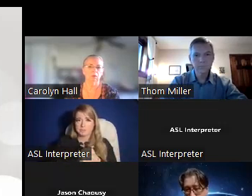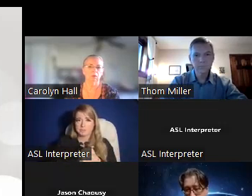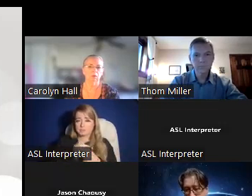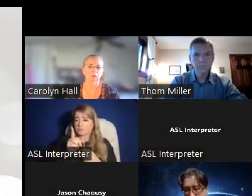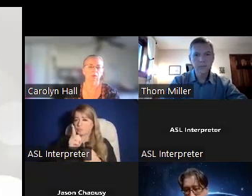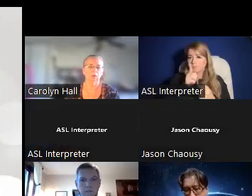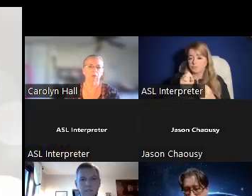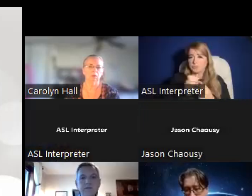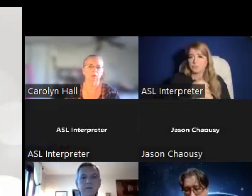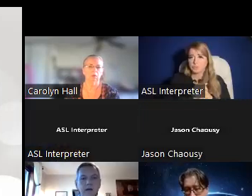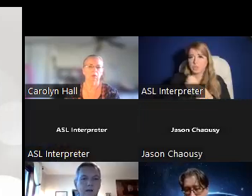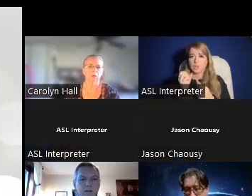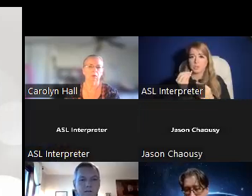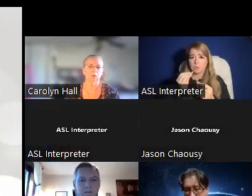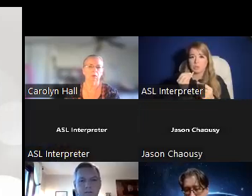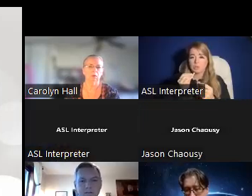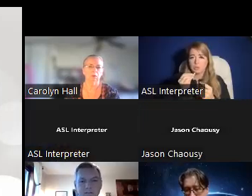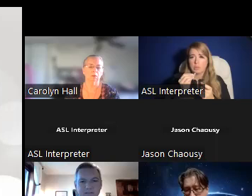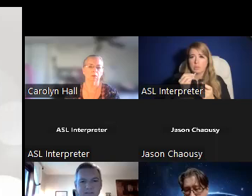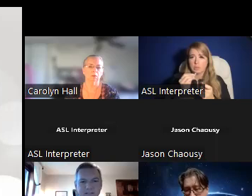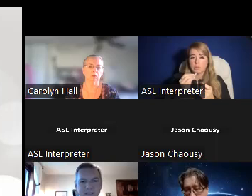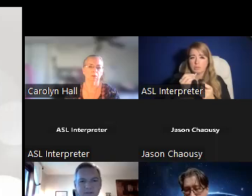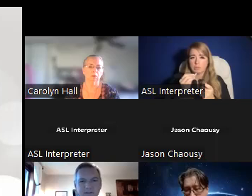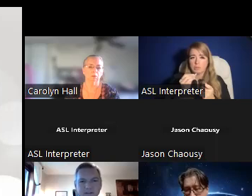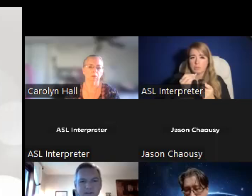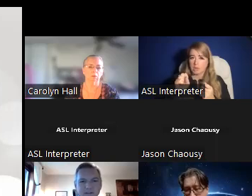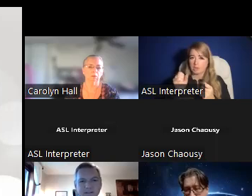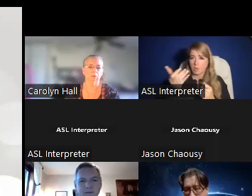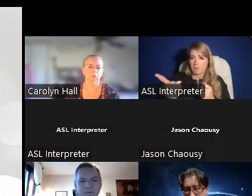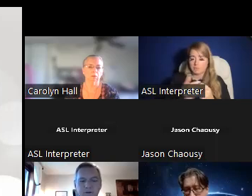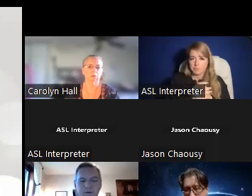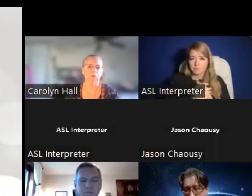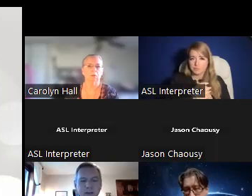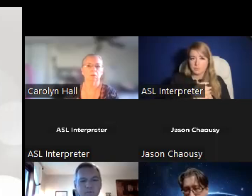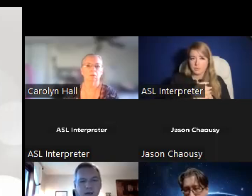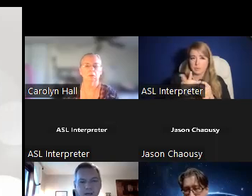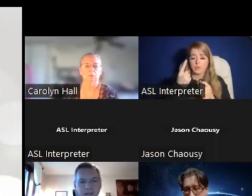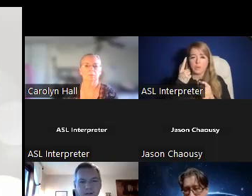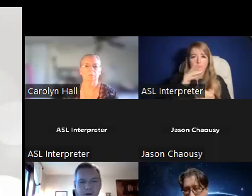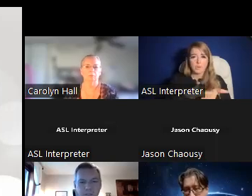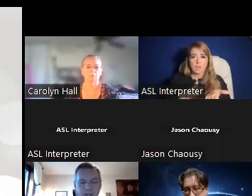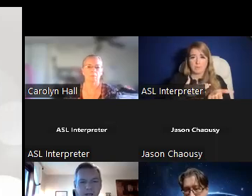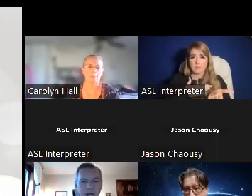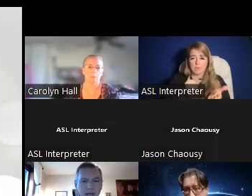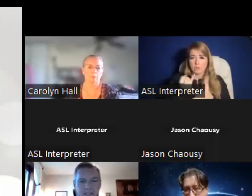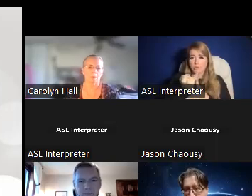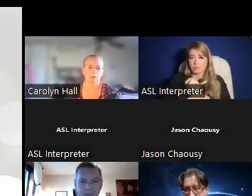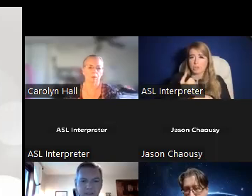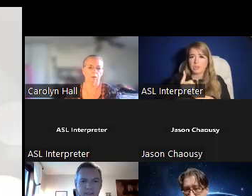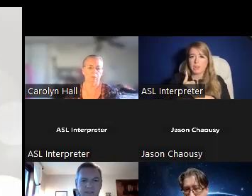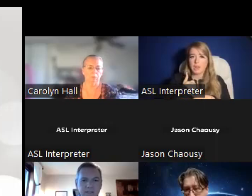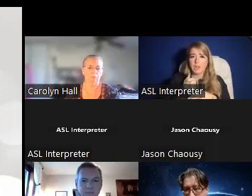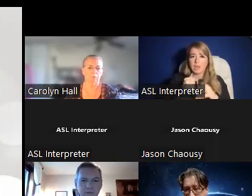Sure. So to that point, go ahead, Tom. Forgive my interruption. I can